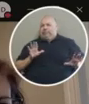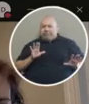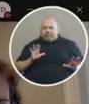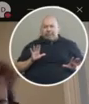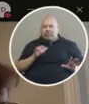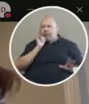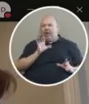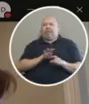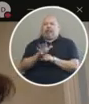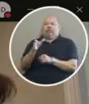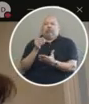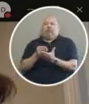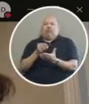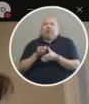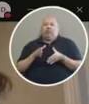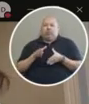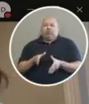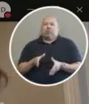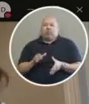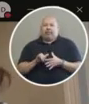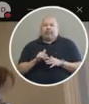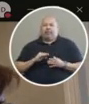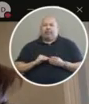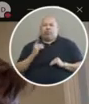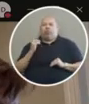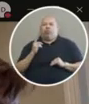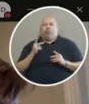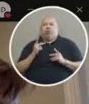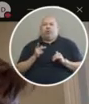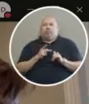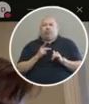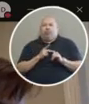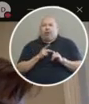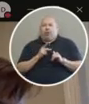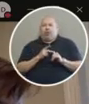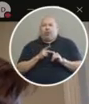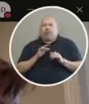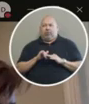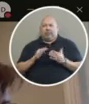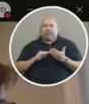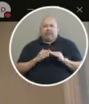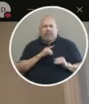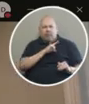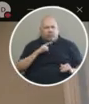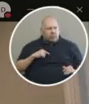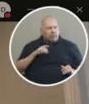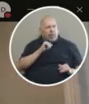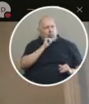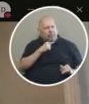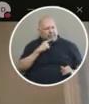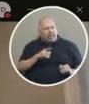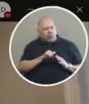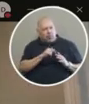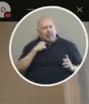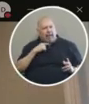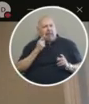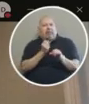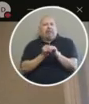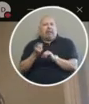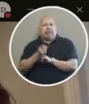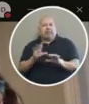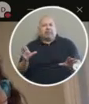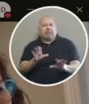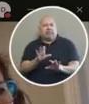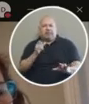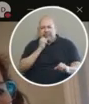then you'll have extra money for streets. If that's the number one priority for this council, I will tell you, you have next year to contend